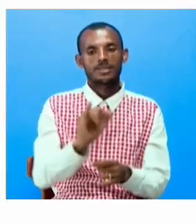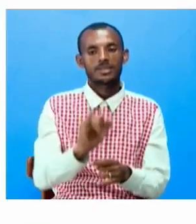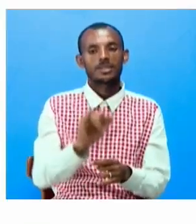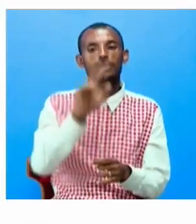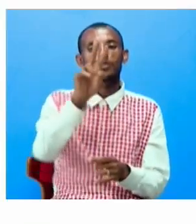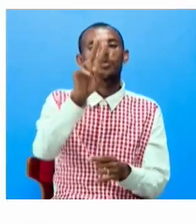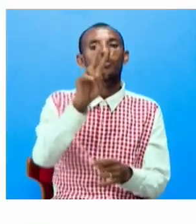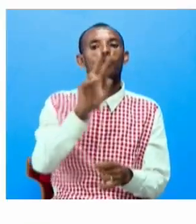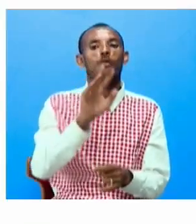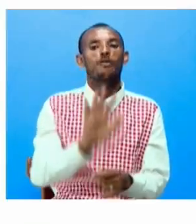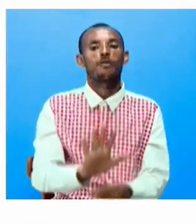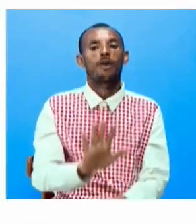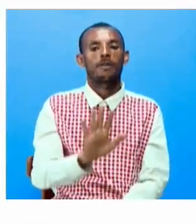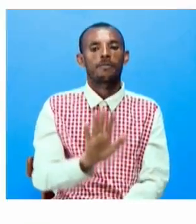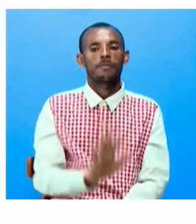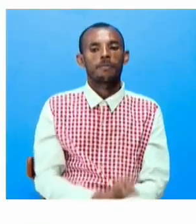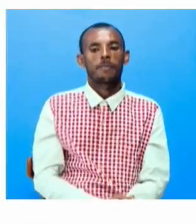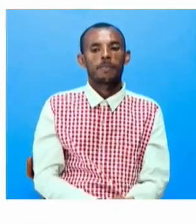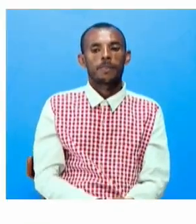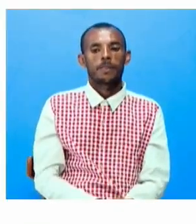be this. It is